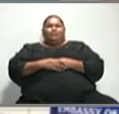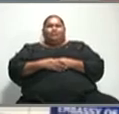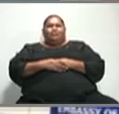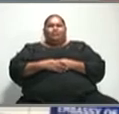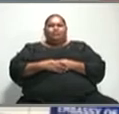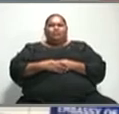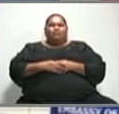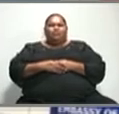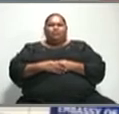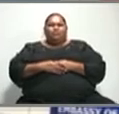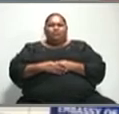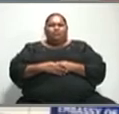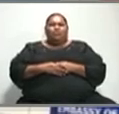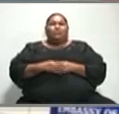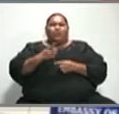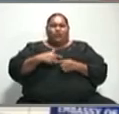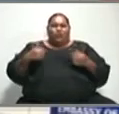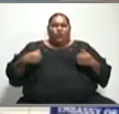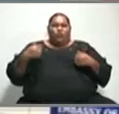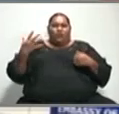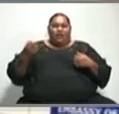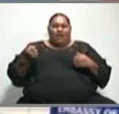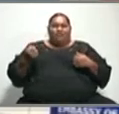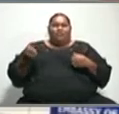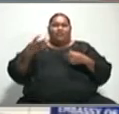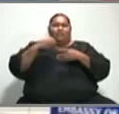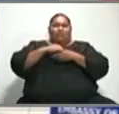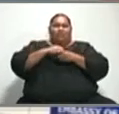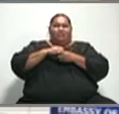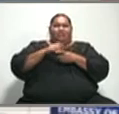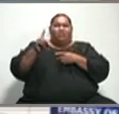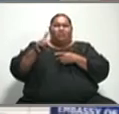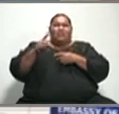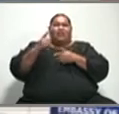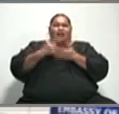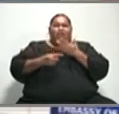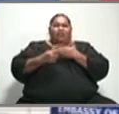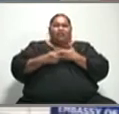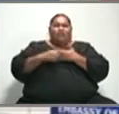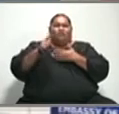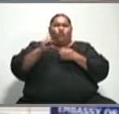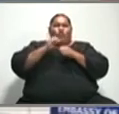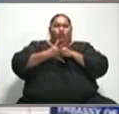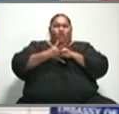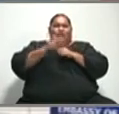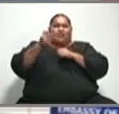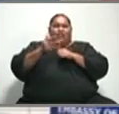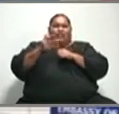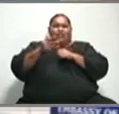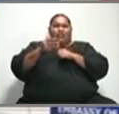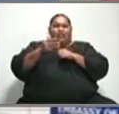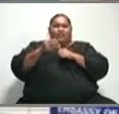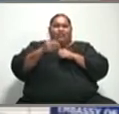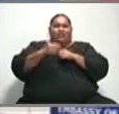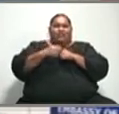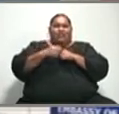although we have the world has recovered from the impact of COVID-19 thanks to